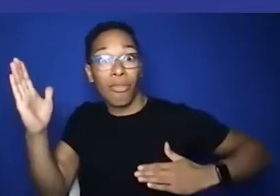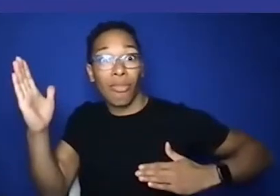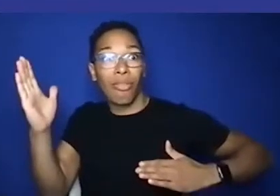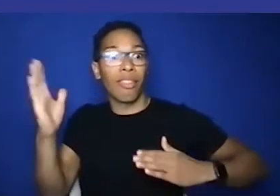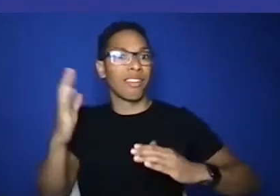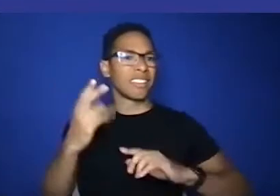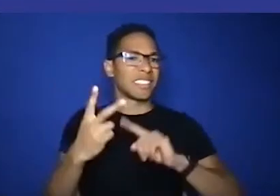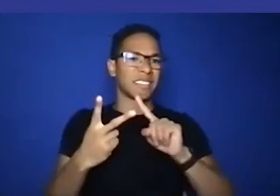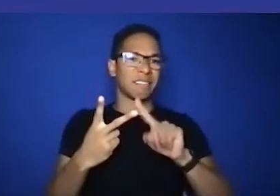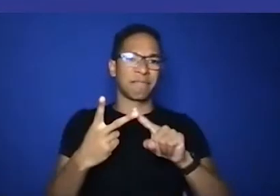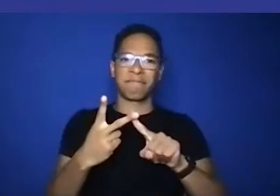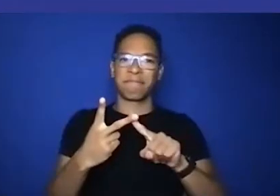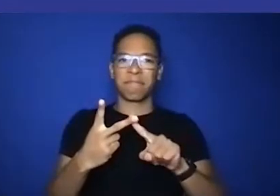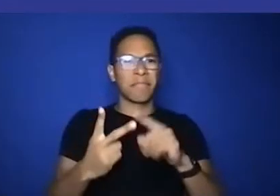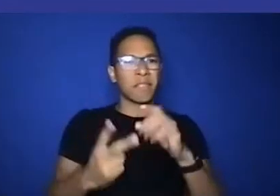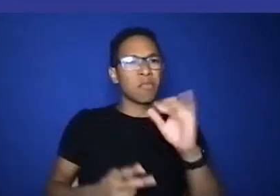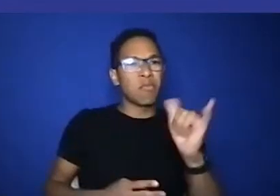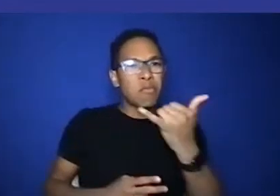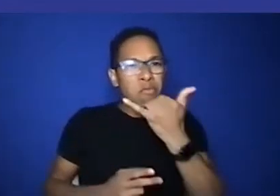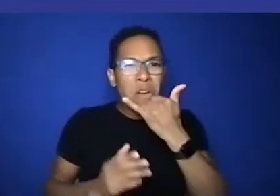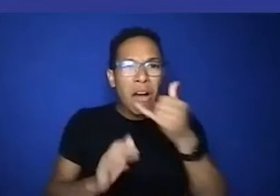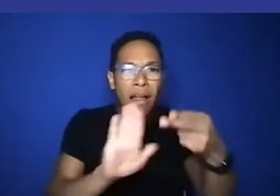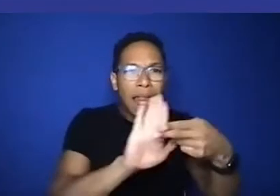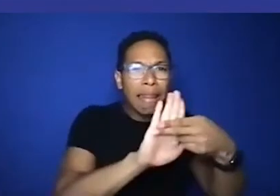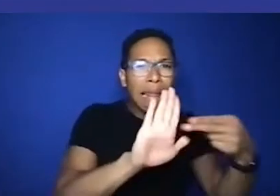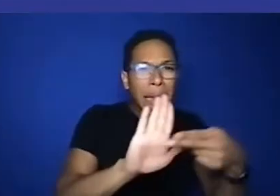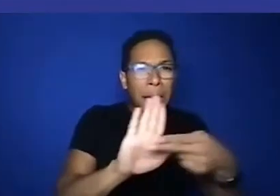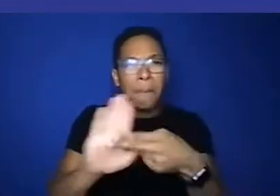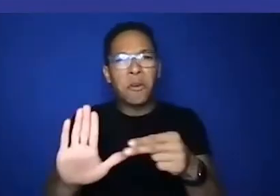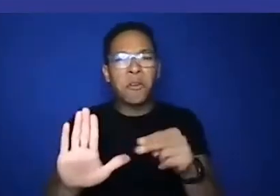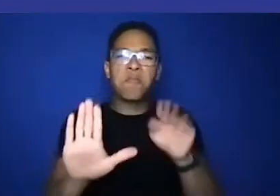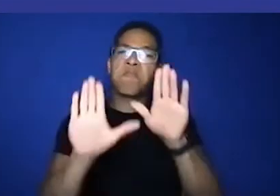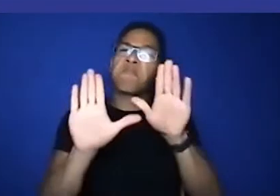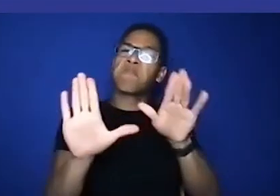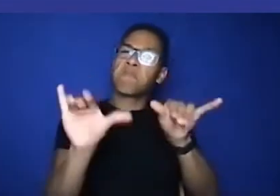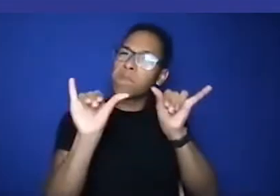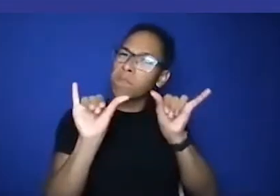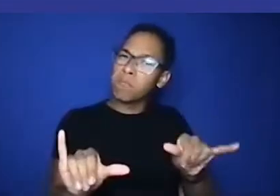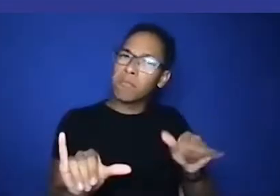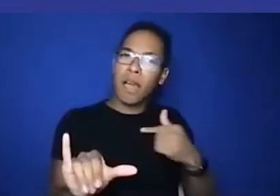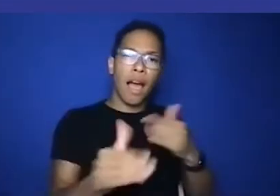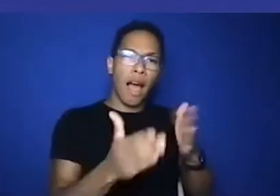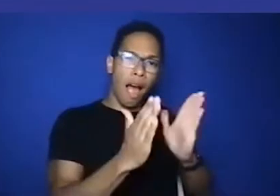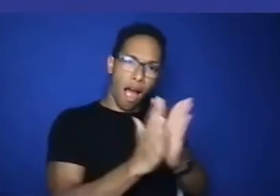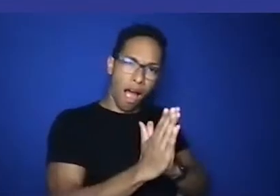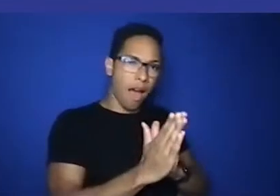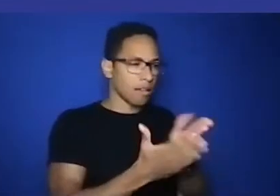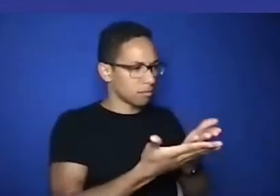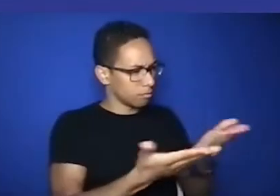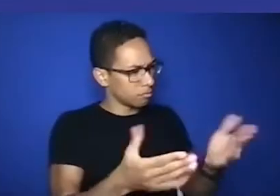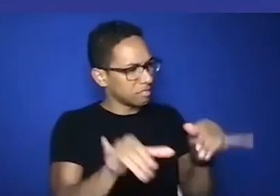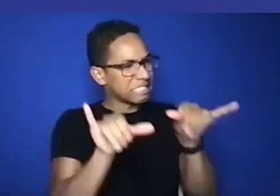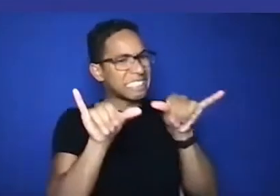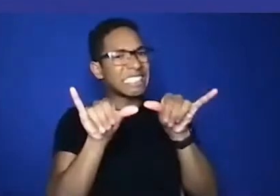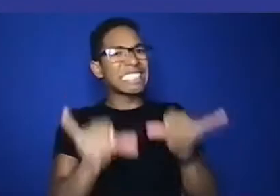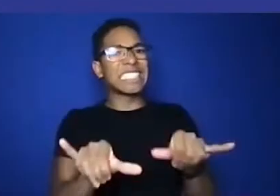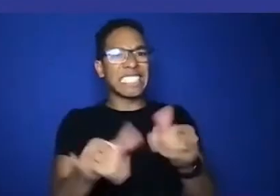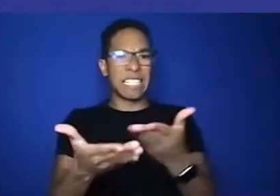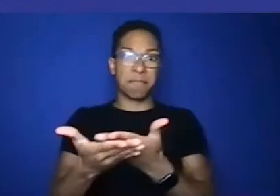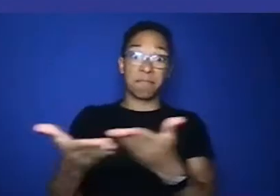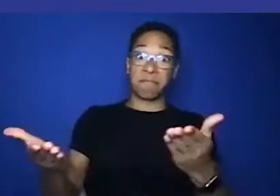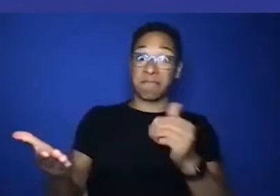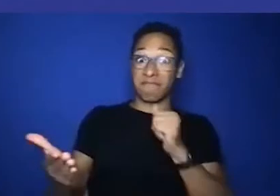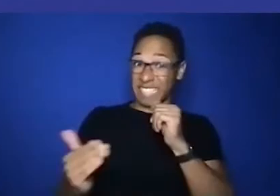and misleading labeling, but I wanted my students to stay just a little longer in that kind of uncomfortable space and